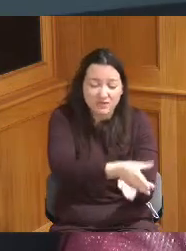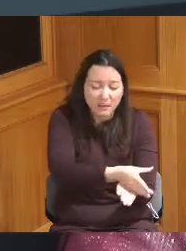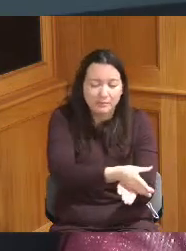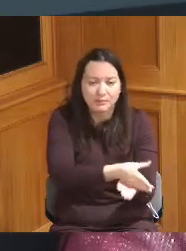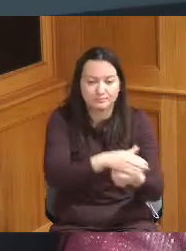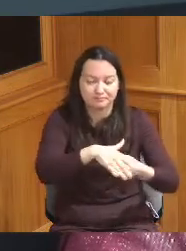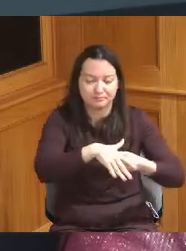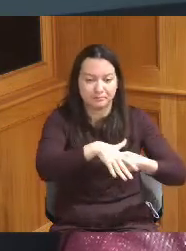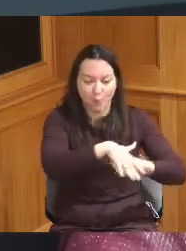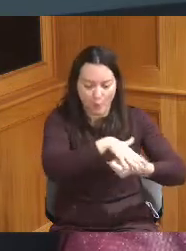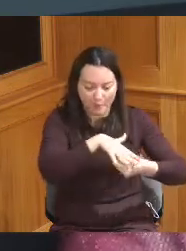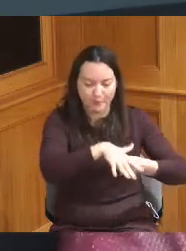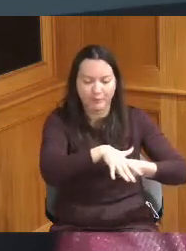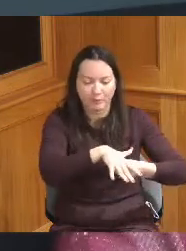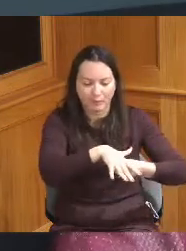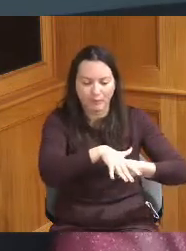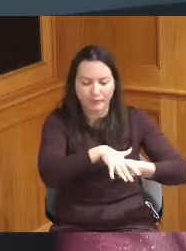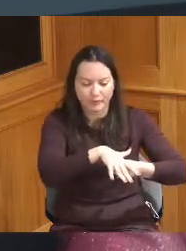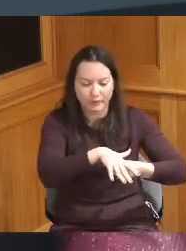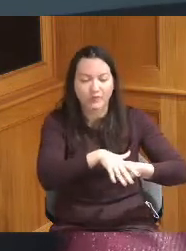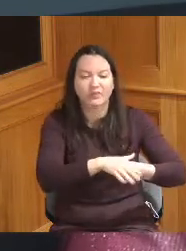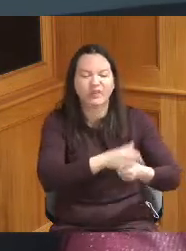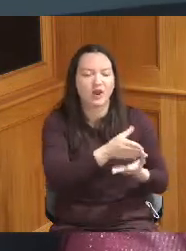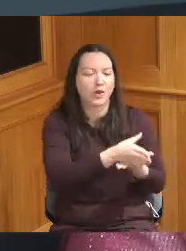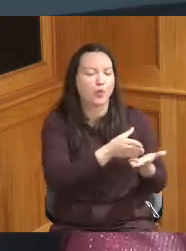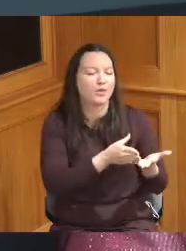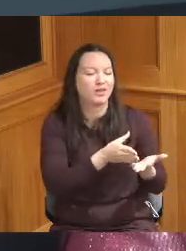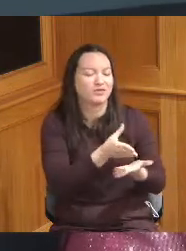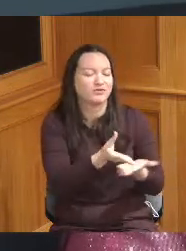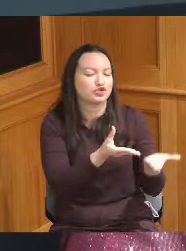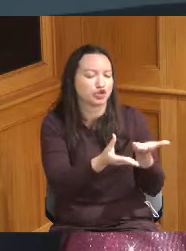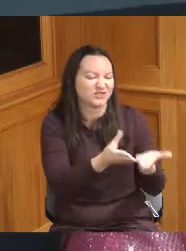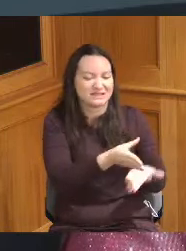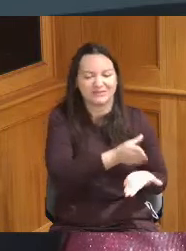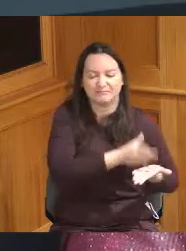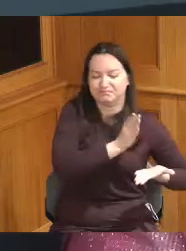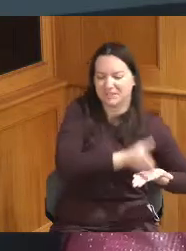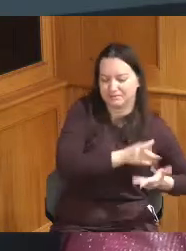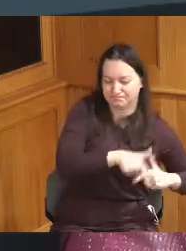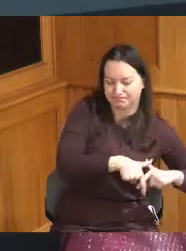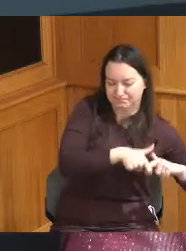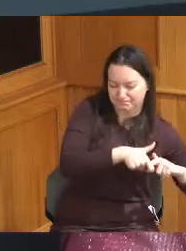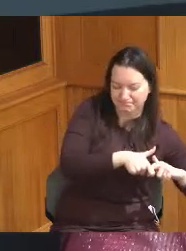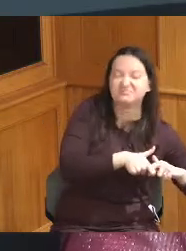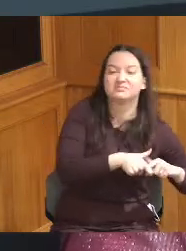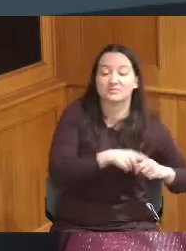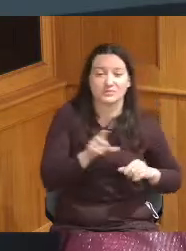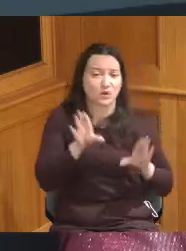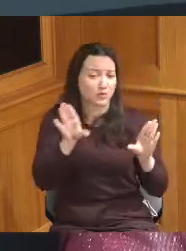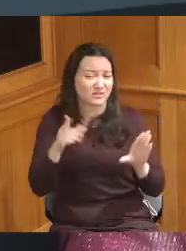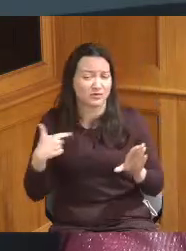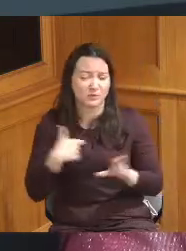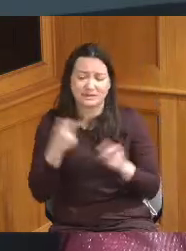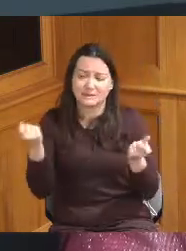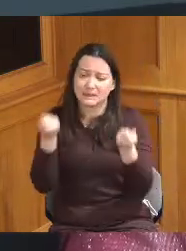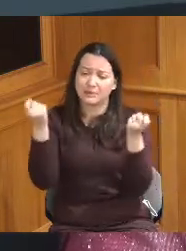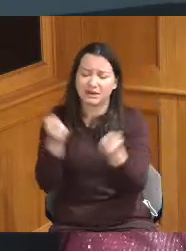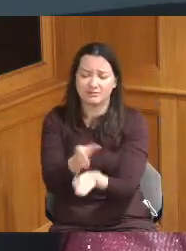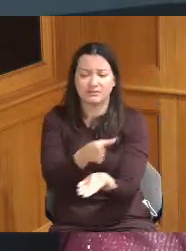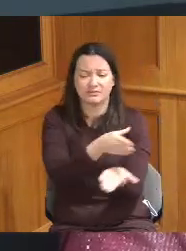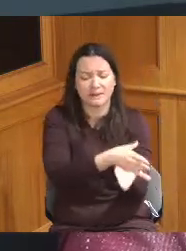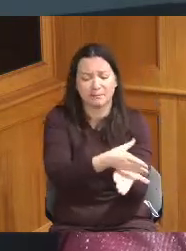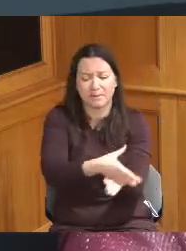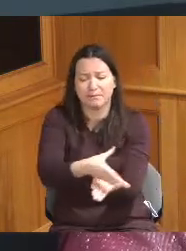one part of the deliverance of service. But other than that, it's a great thing that we celebrated that. And